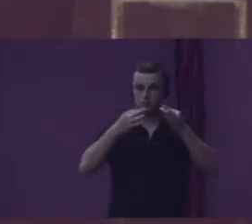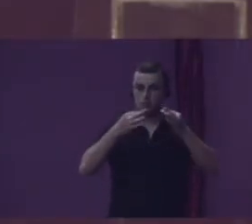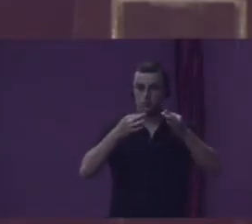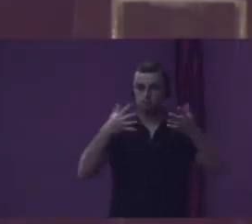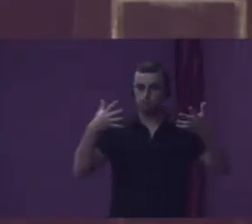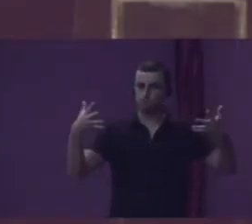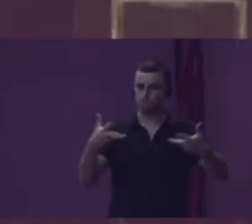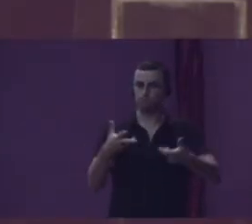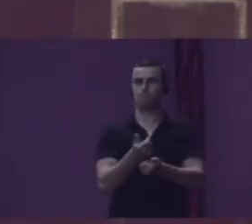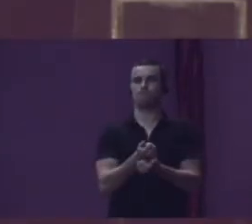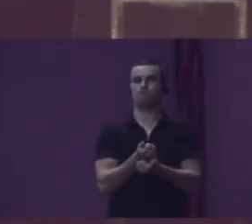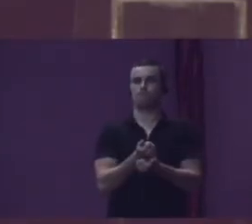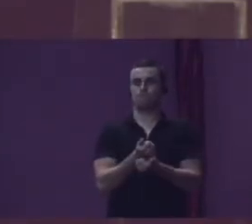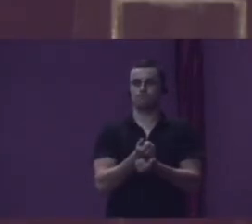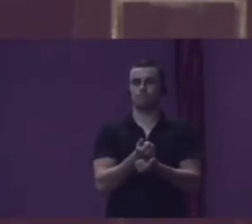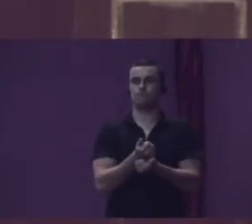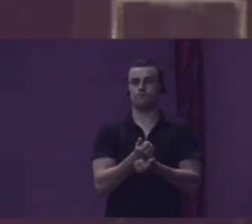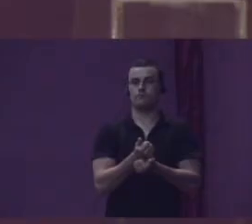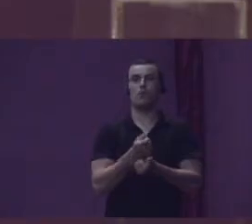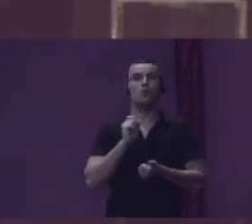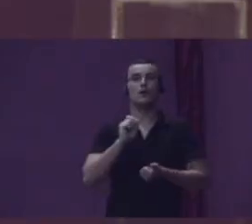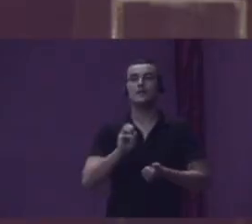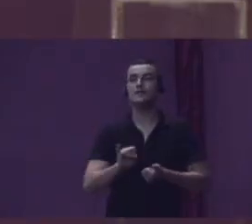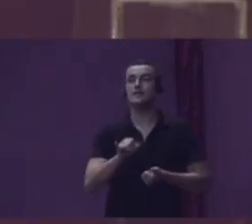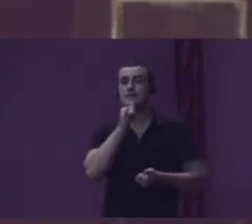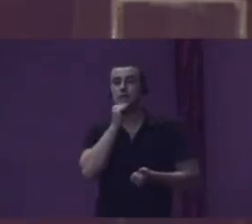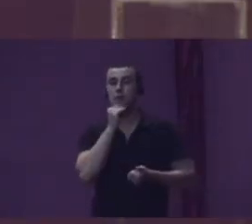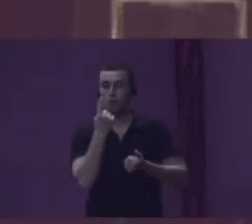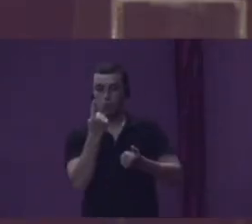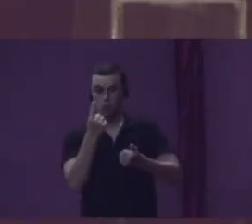factors can lead to delay.